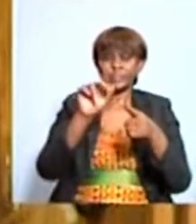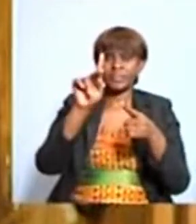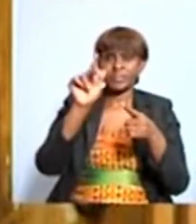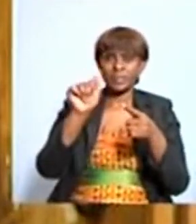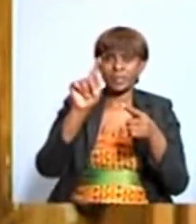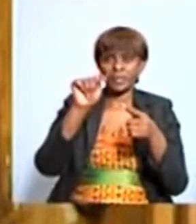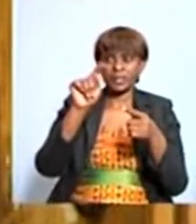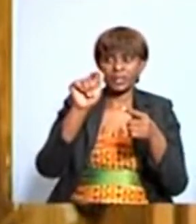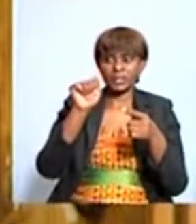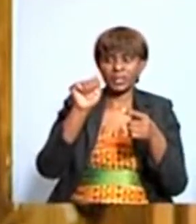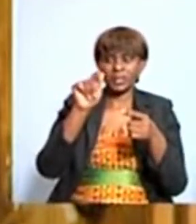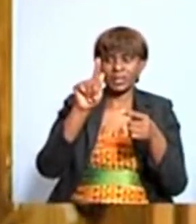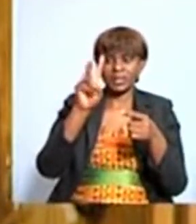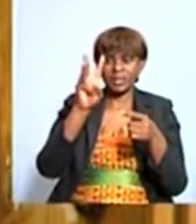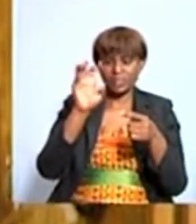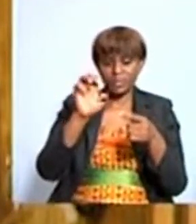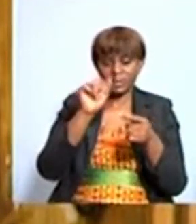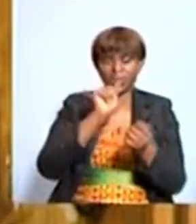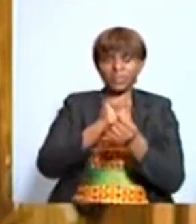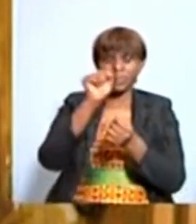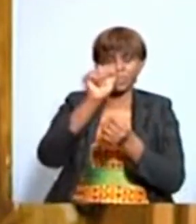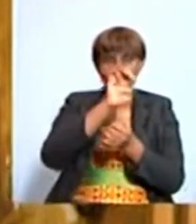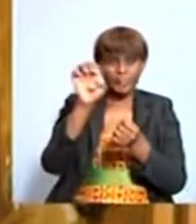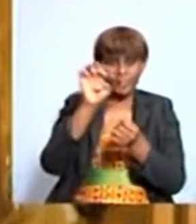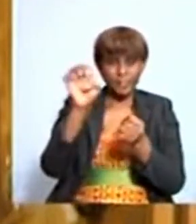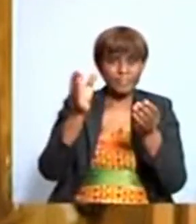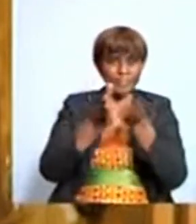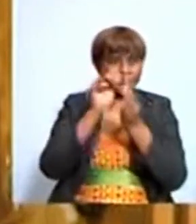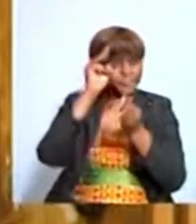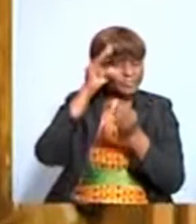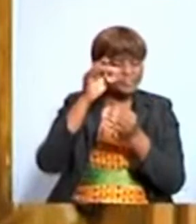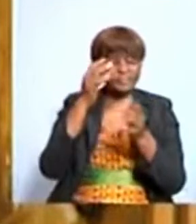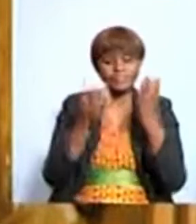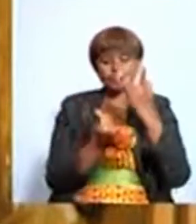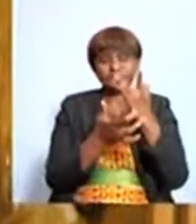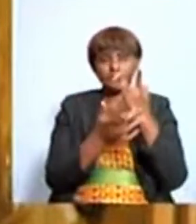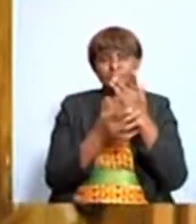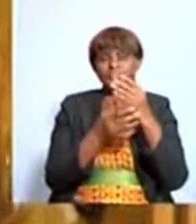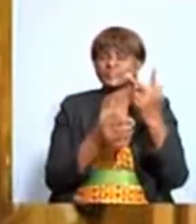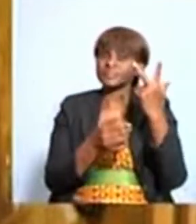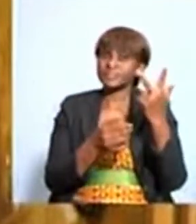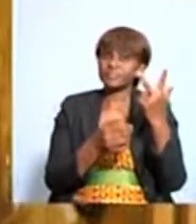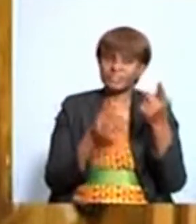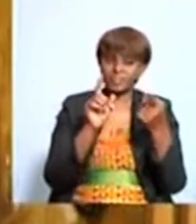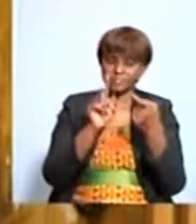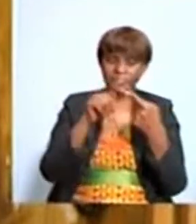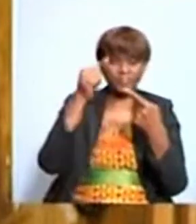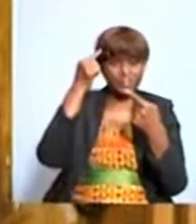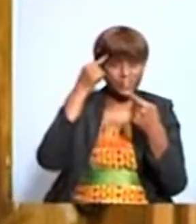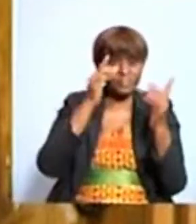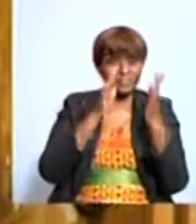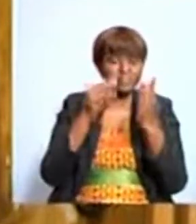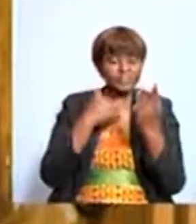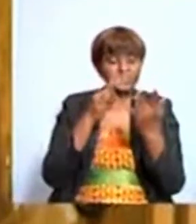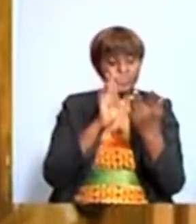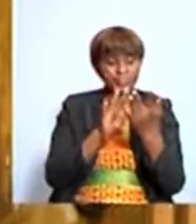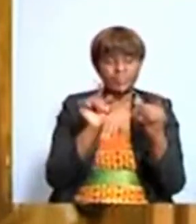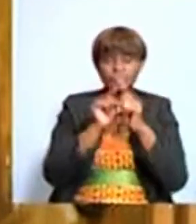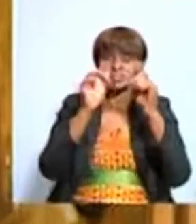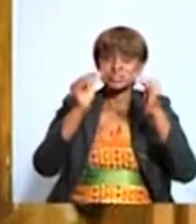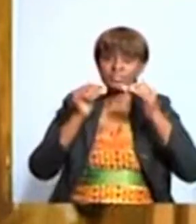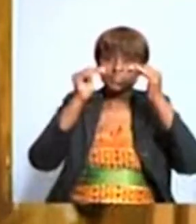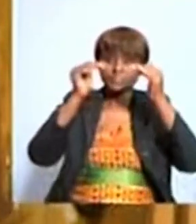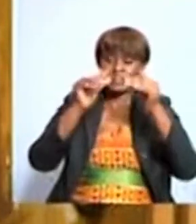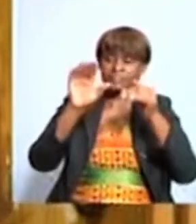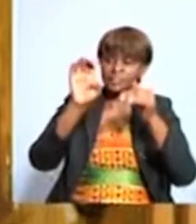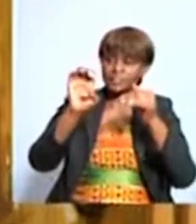of Solwezi East. He did ask the Minister of Technology and Science a question in 3 parts, whether the government has any plans to upgrade the